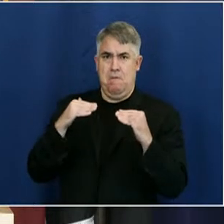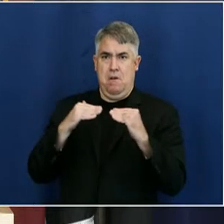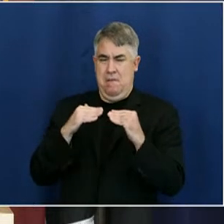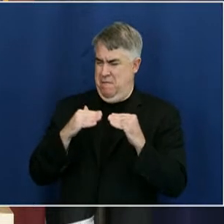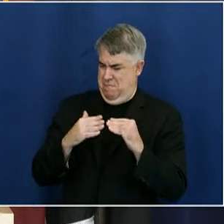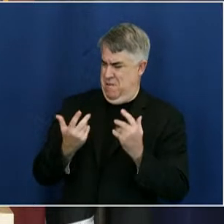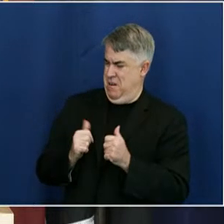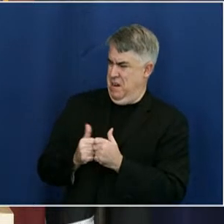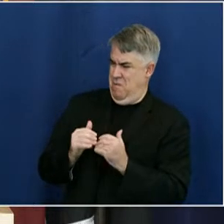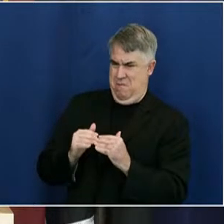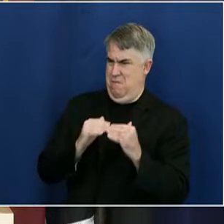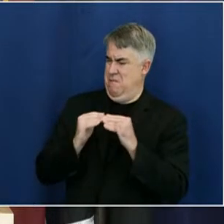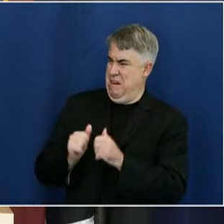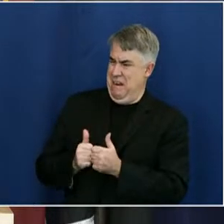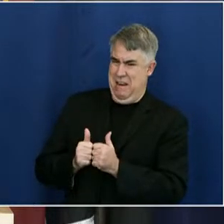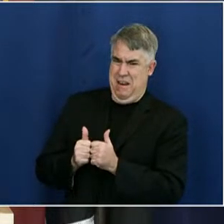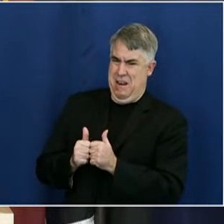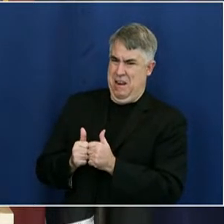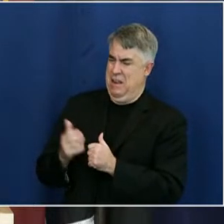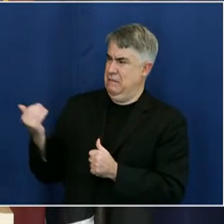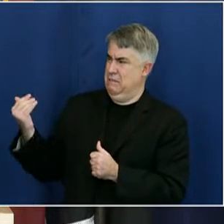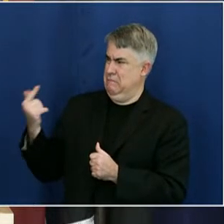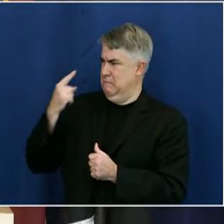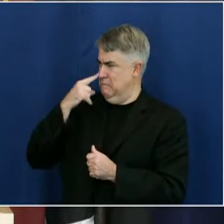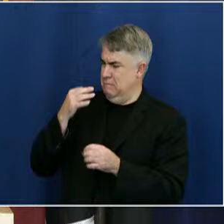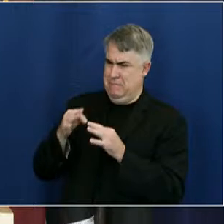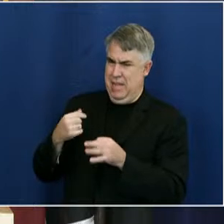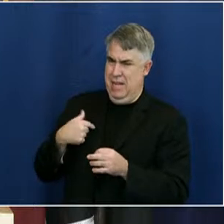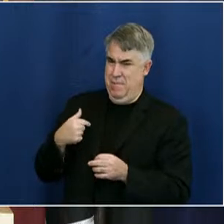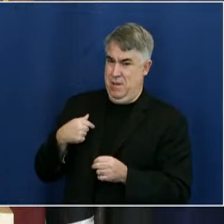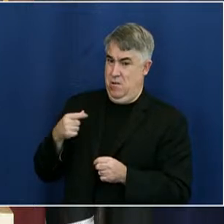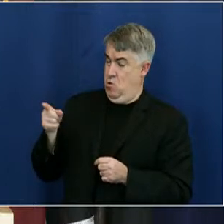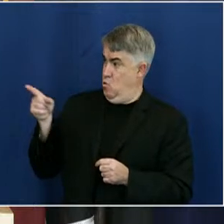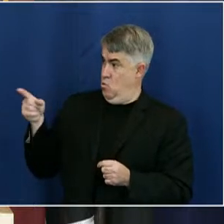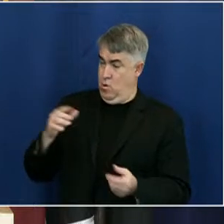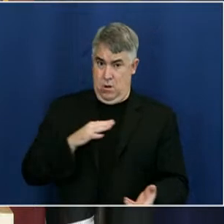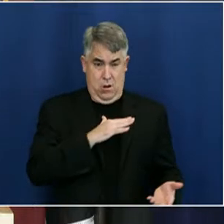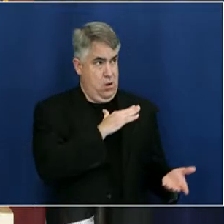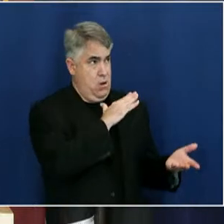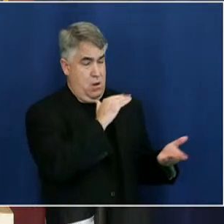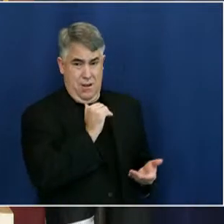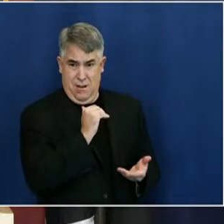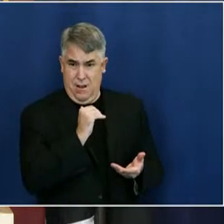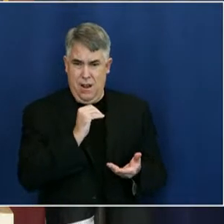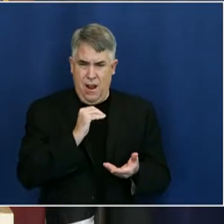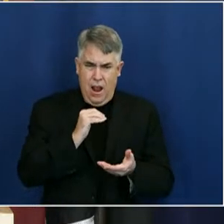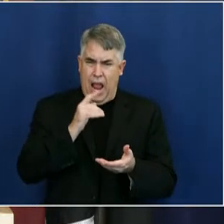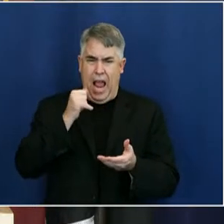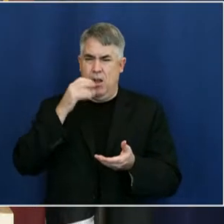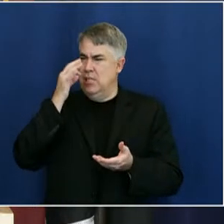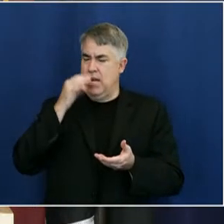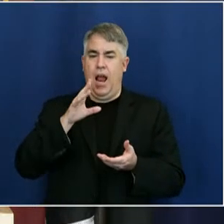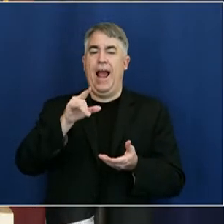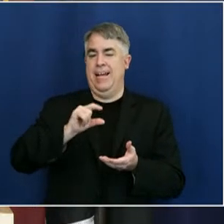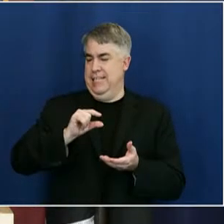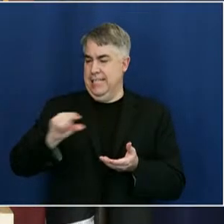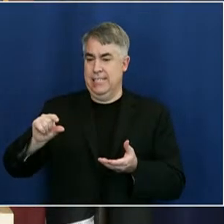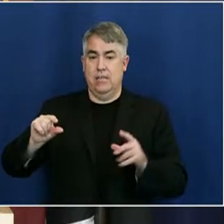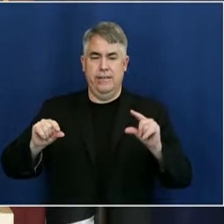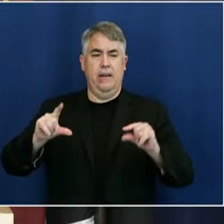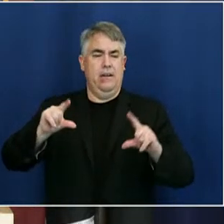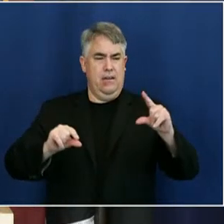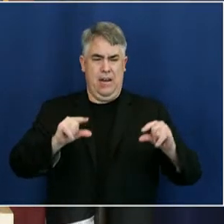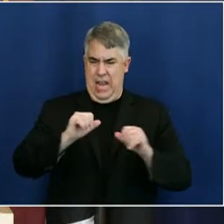So Can someone explain how doses are actually allocated to providers and why there is this unevenness?